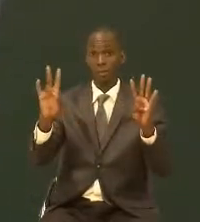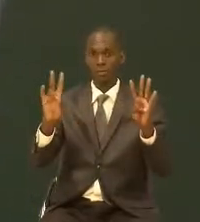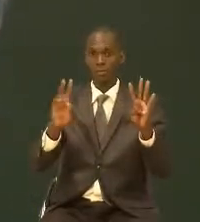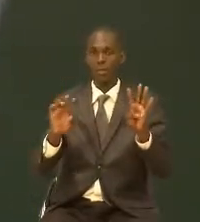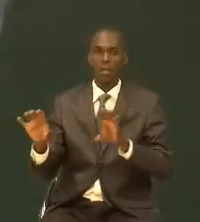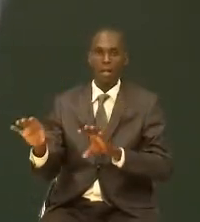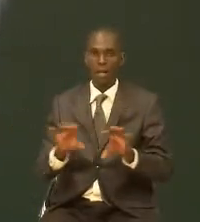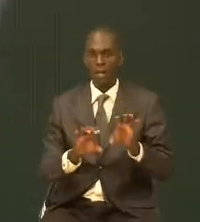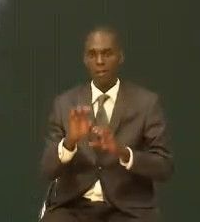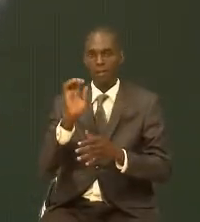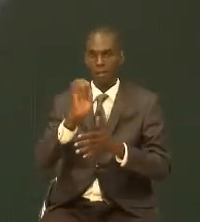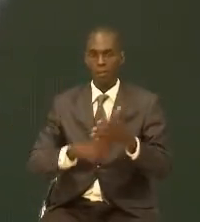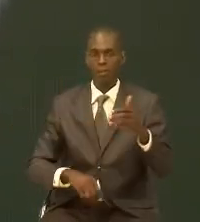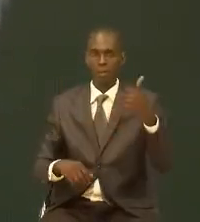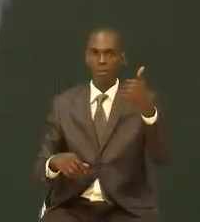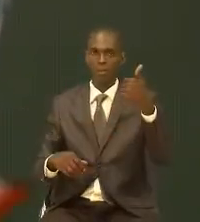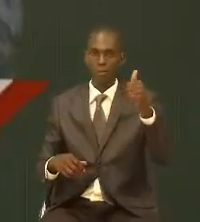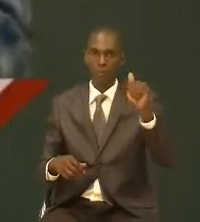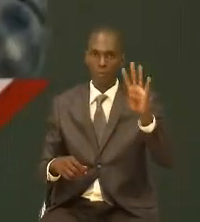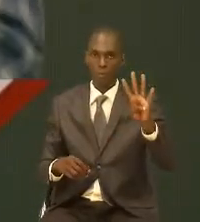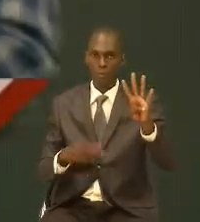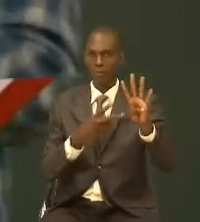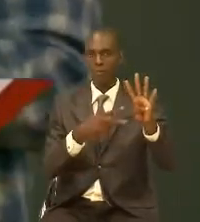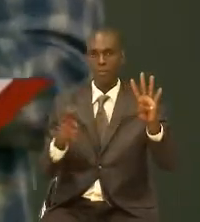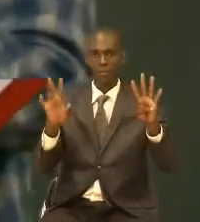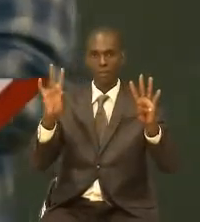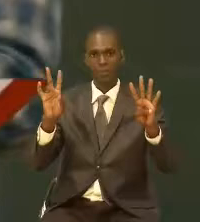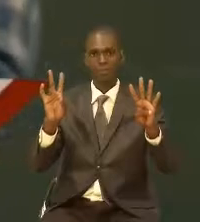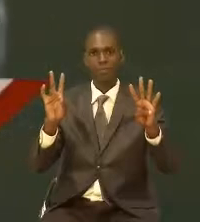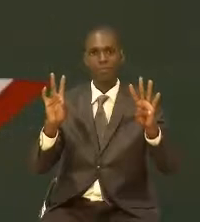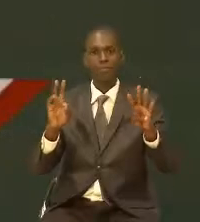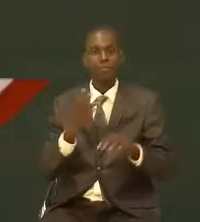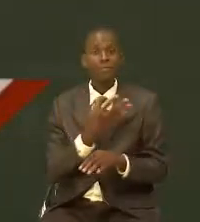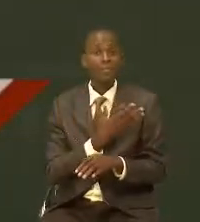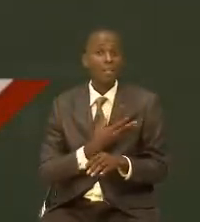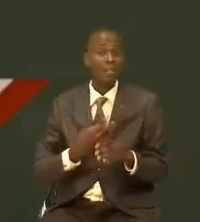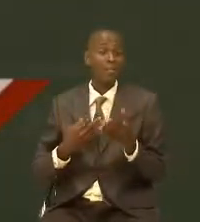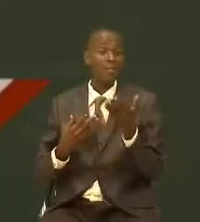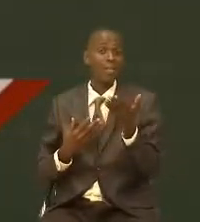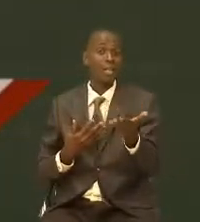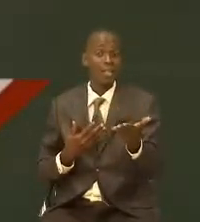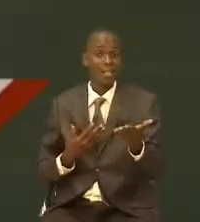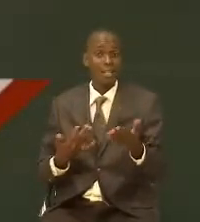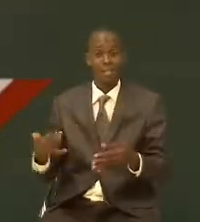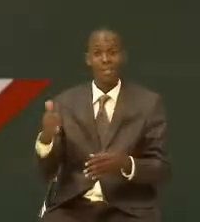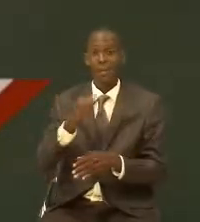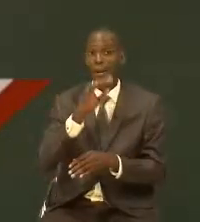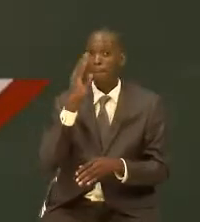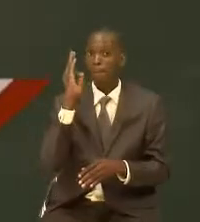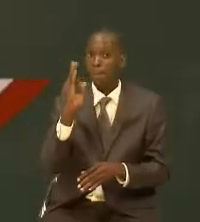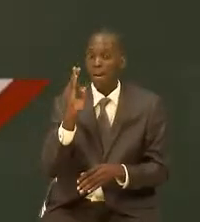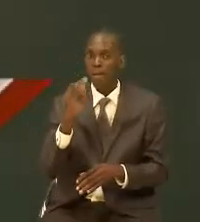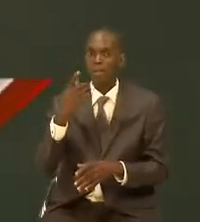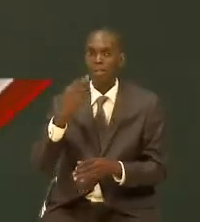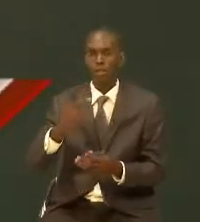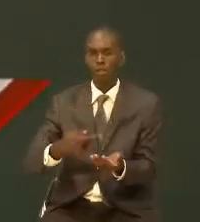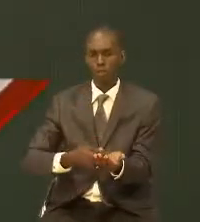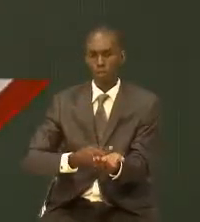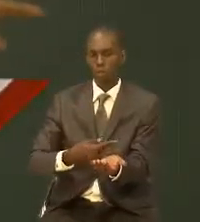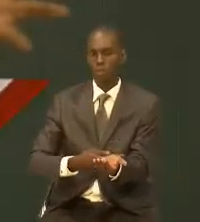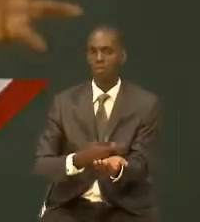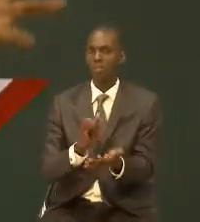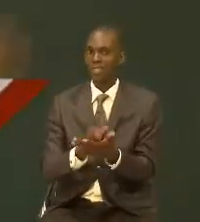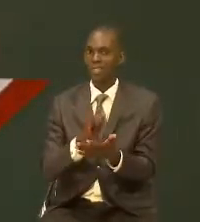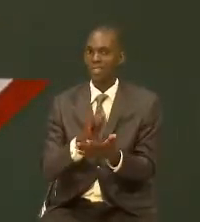chapter 14 verse seven and there they preached the gospel not the word right there